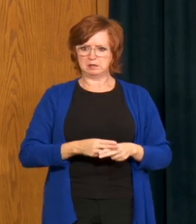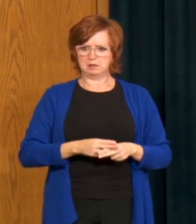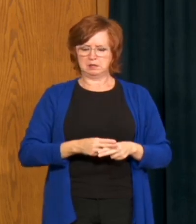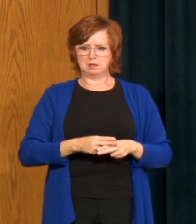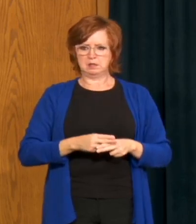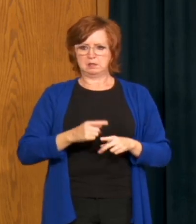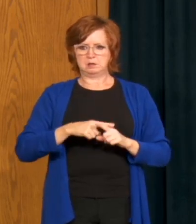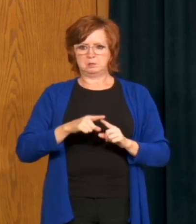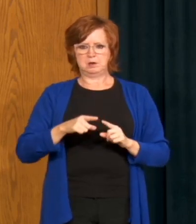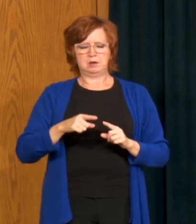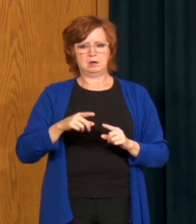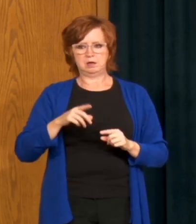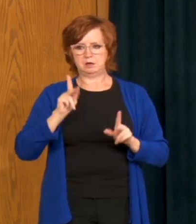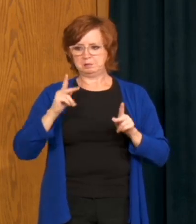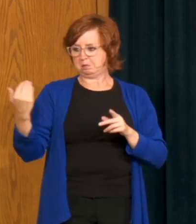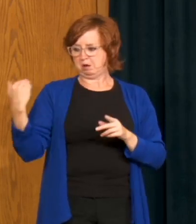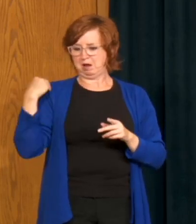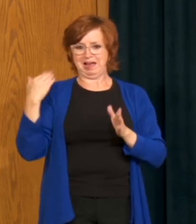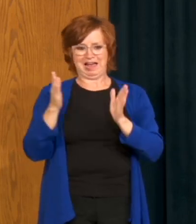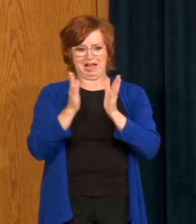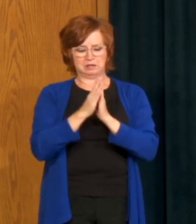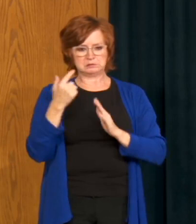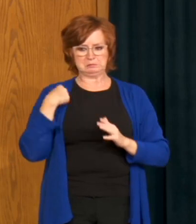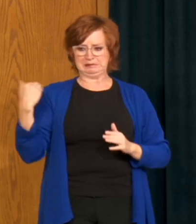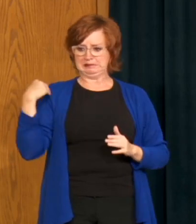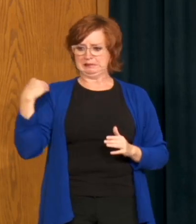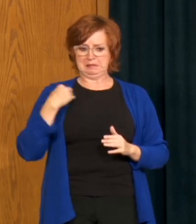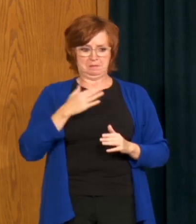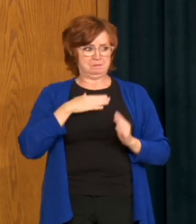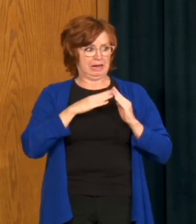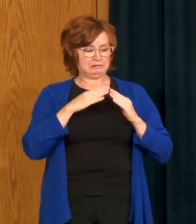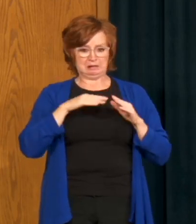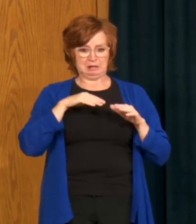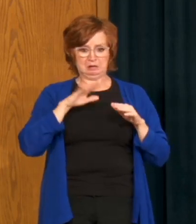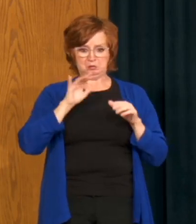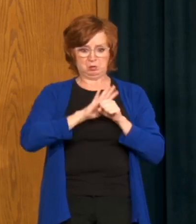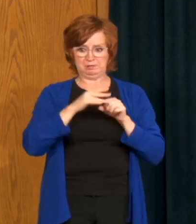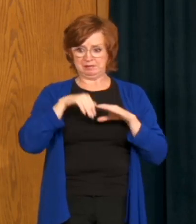doing that. So can people expect, as we see cases rising,